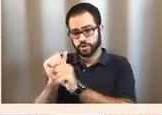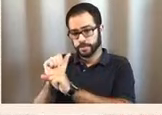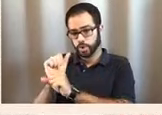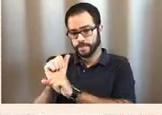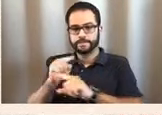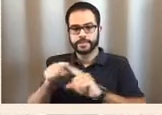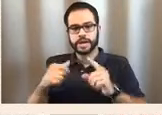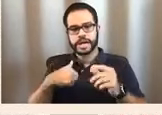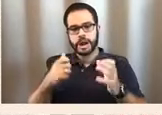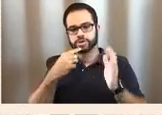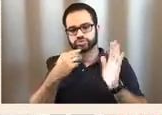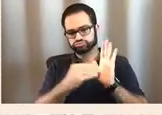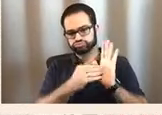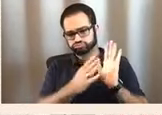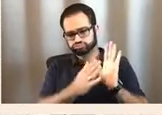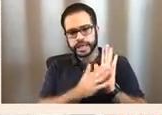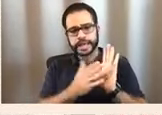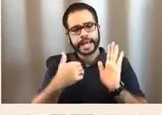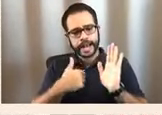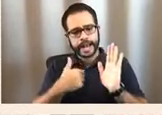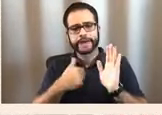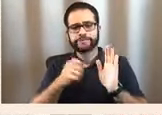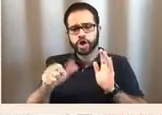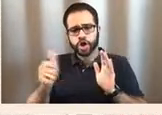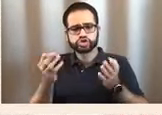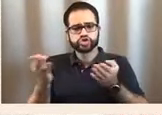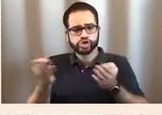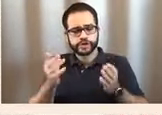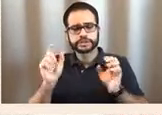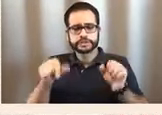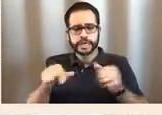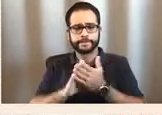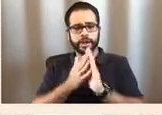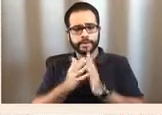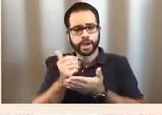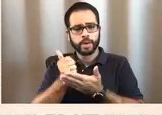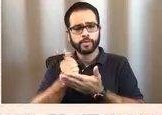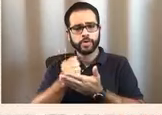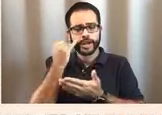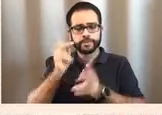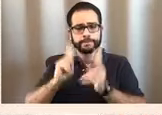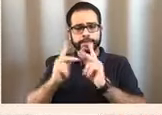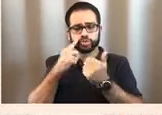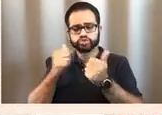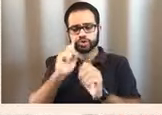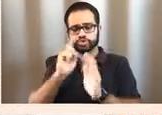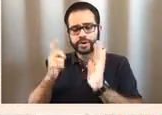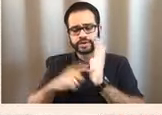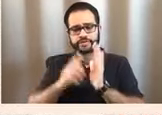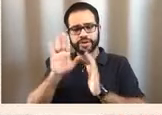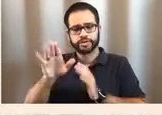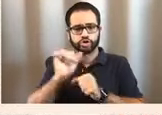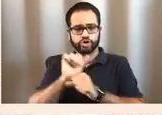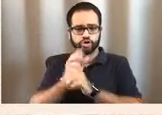are services that can be helpful when people are trying to identify their career paths, such as